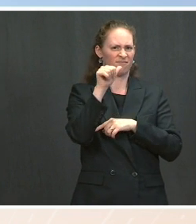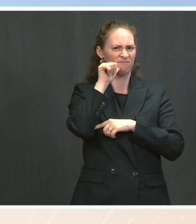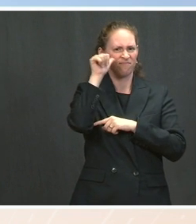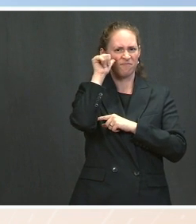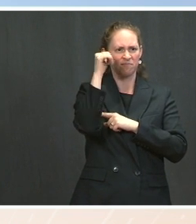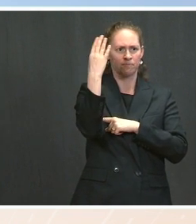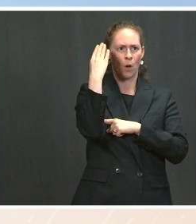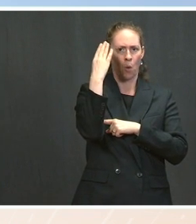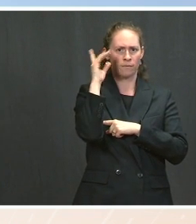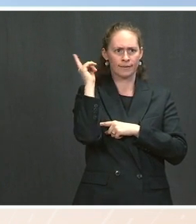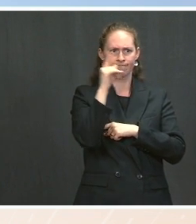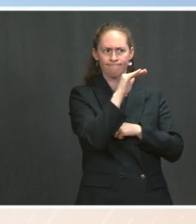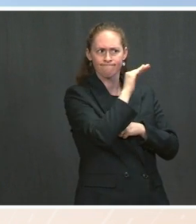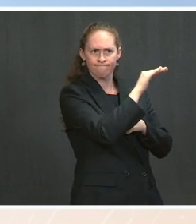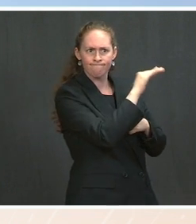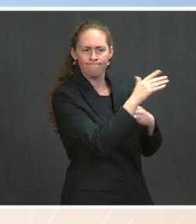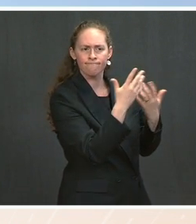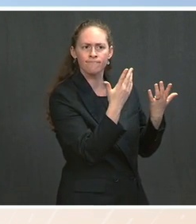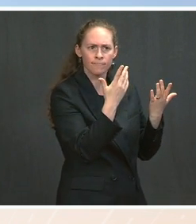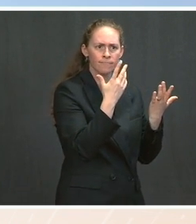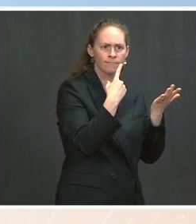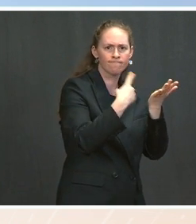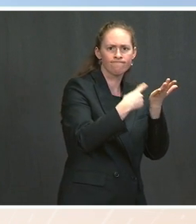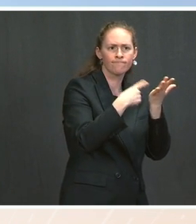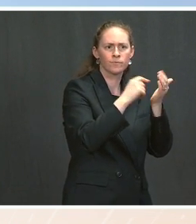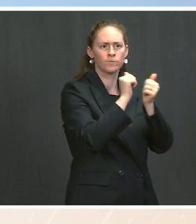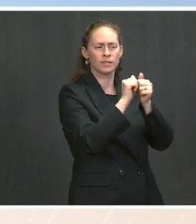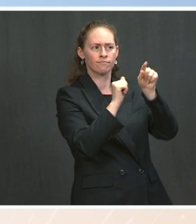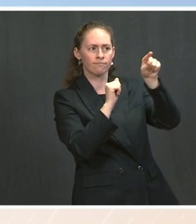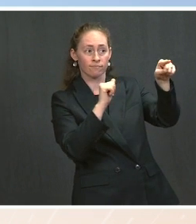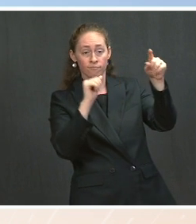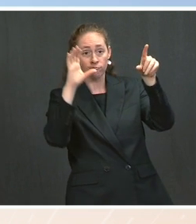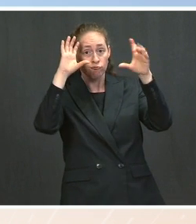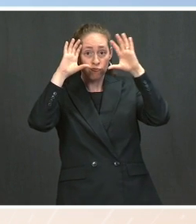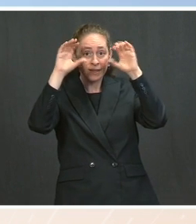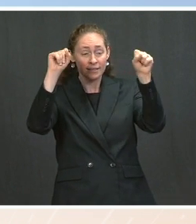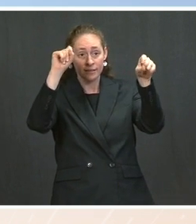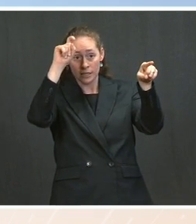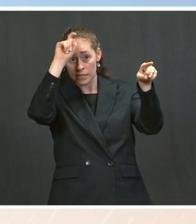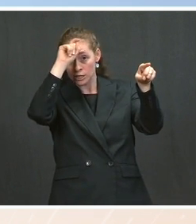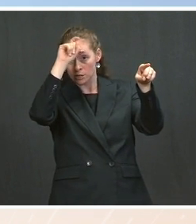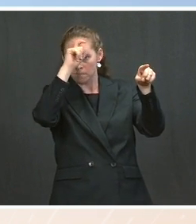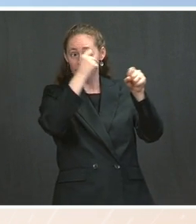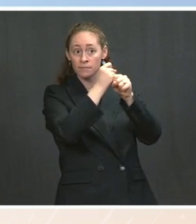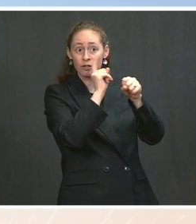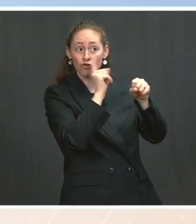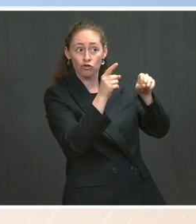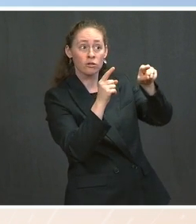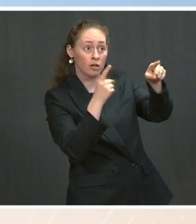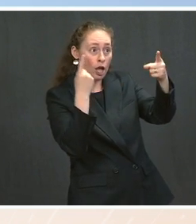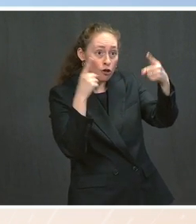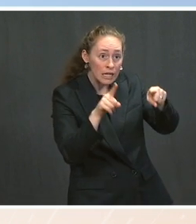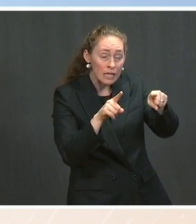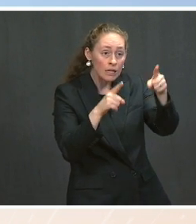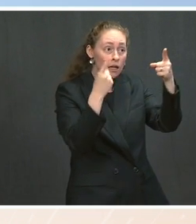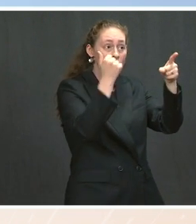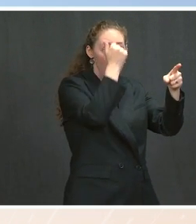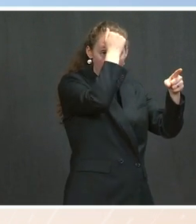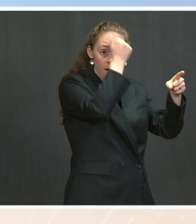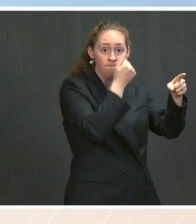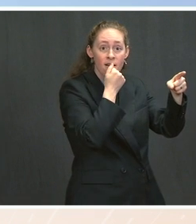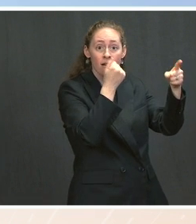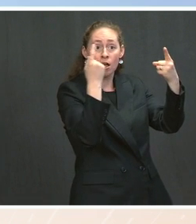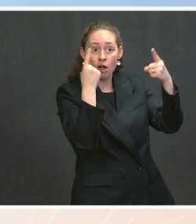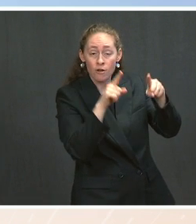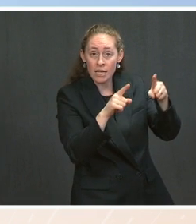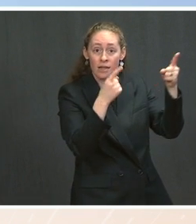was a factor that led to that agreement on that side. So it was the moment in the discussions and negotiations where the